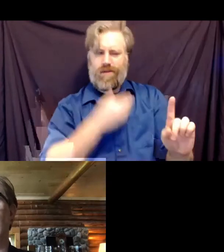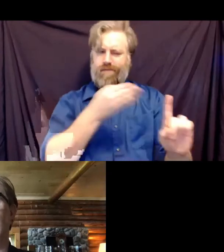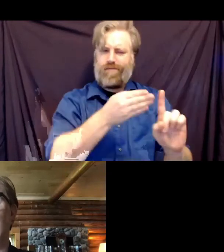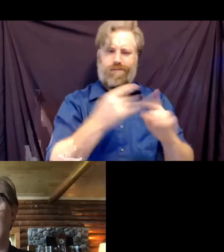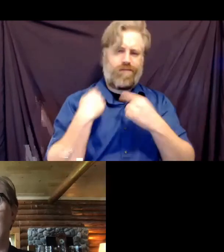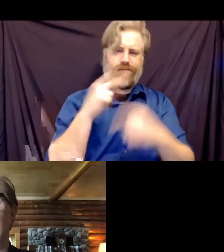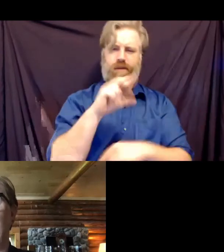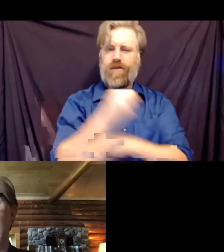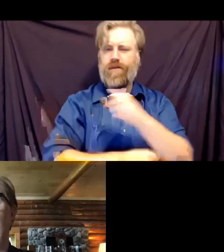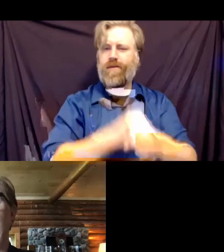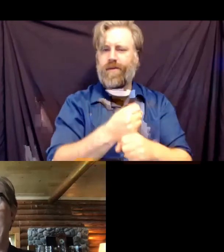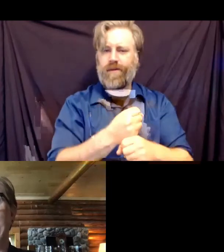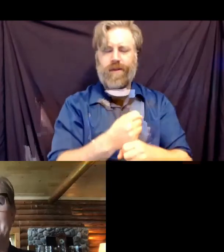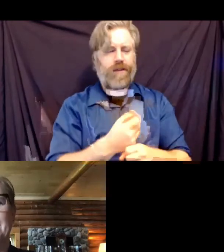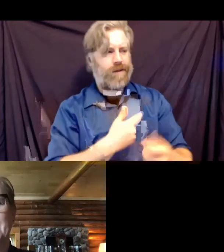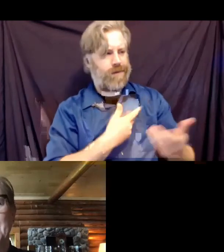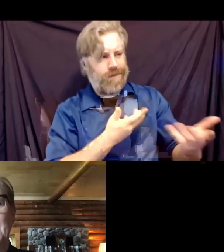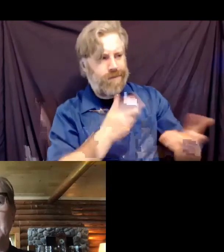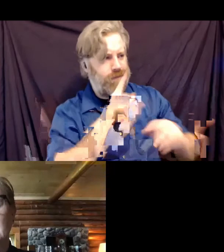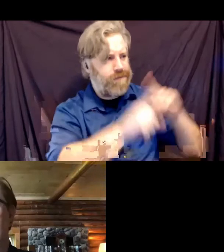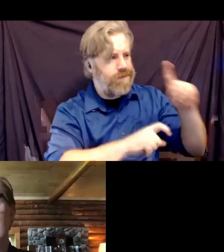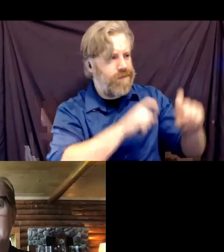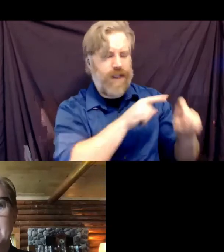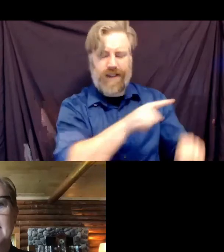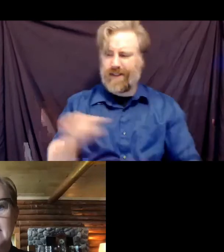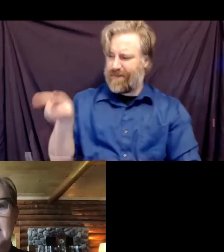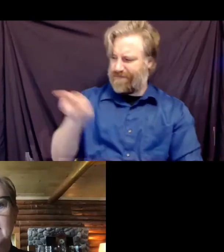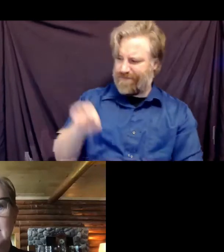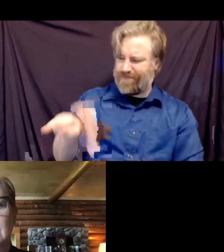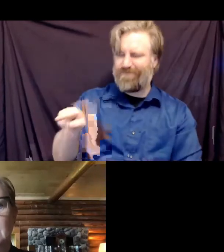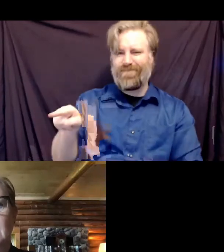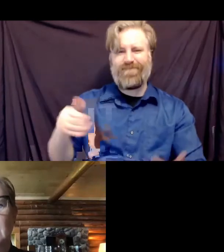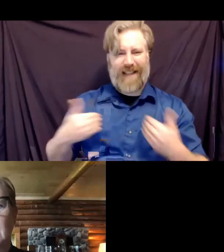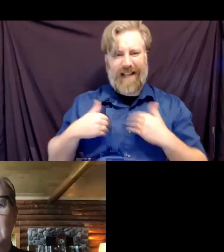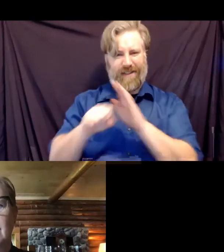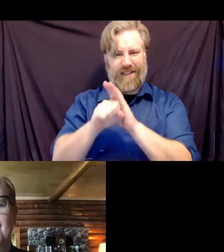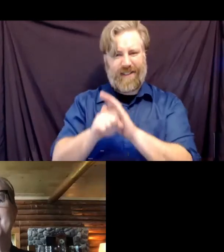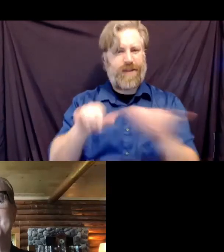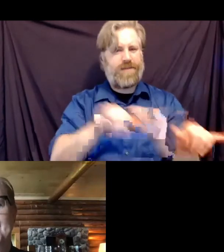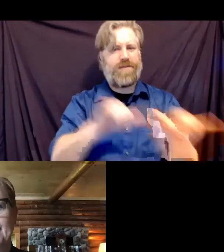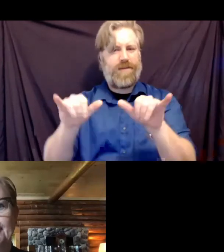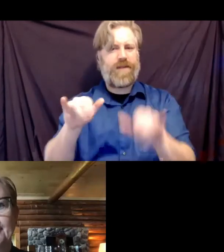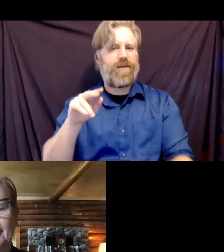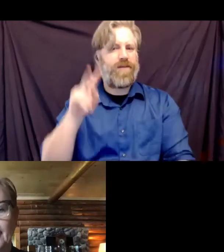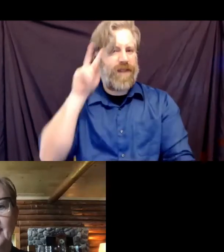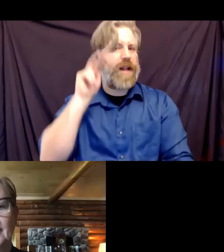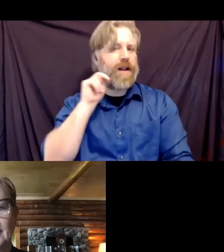years, and he said, I have all of the symptoms of Vietnam vets,